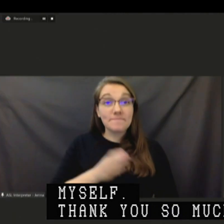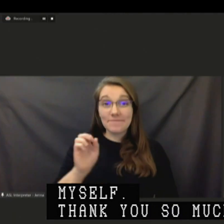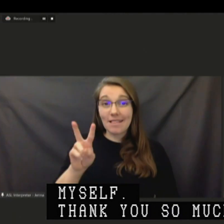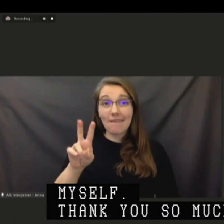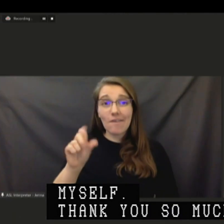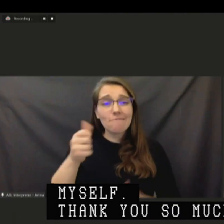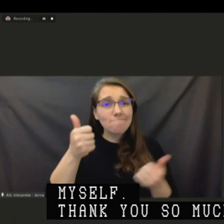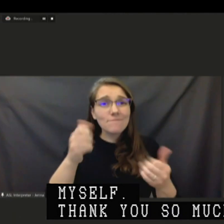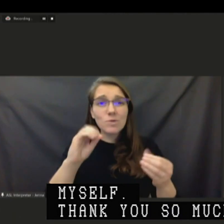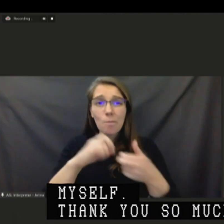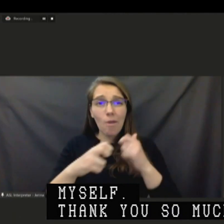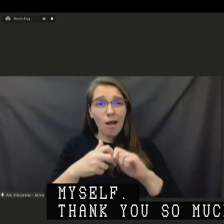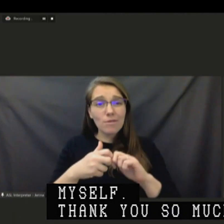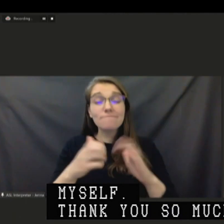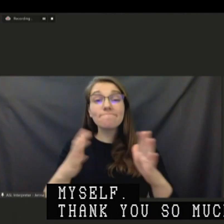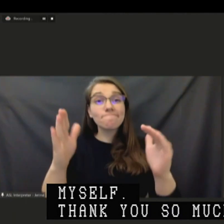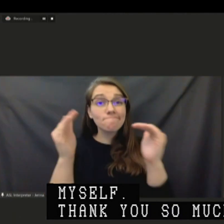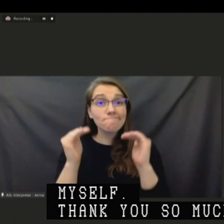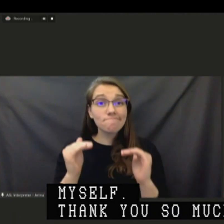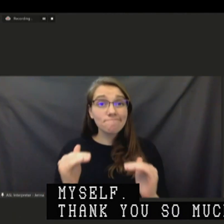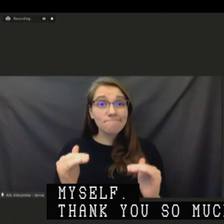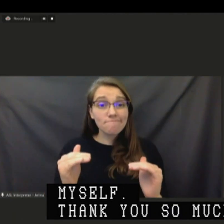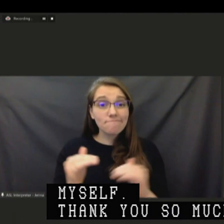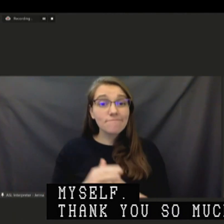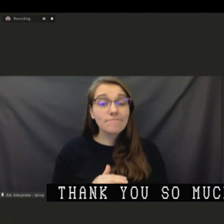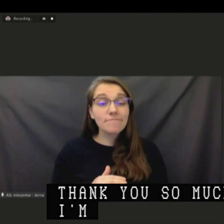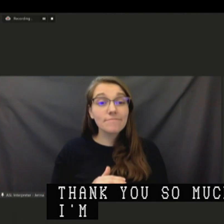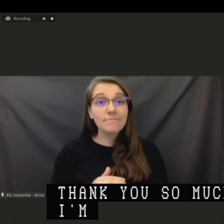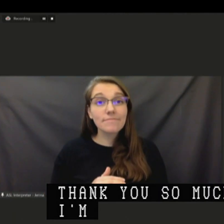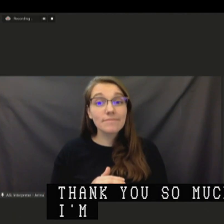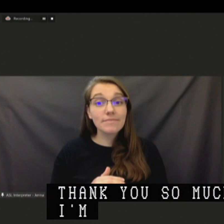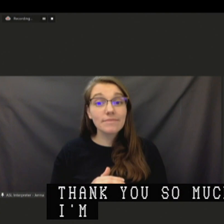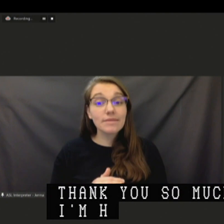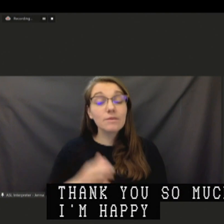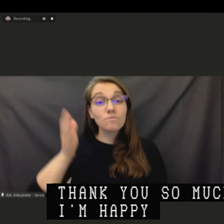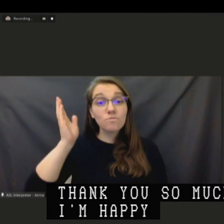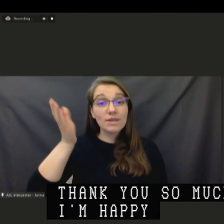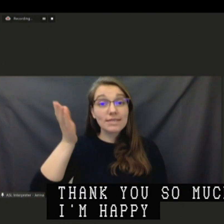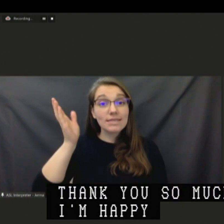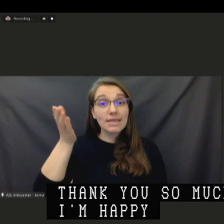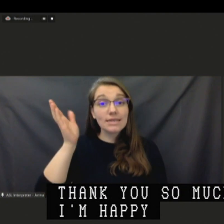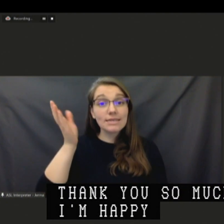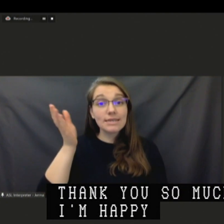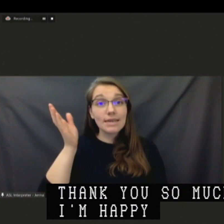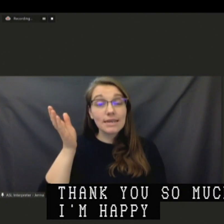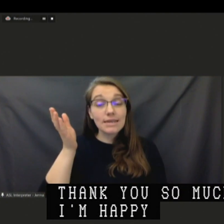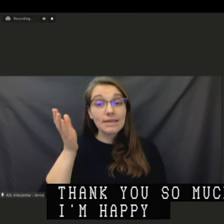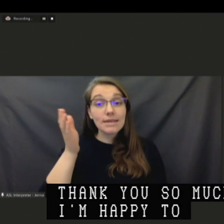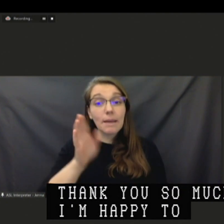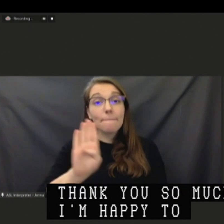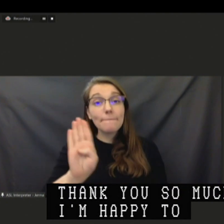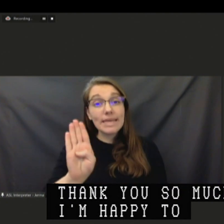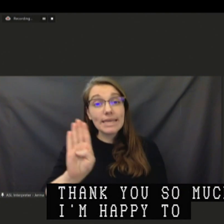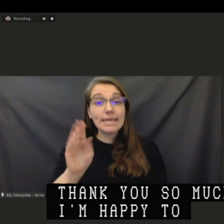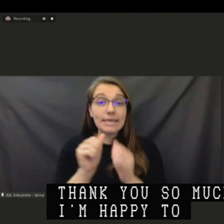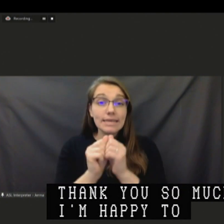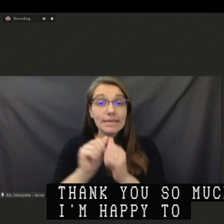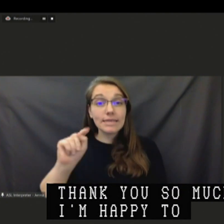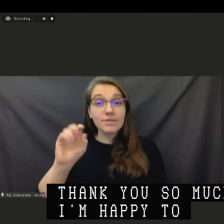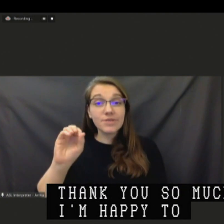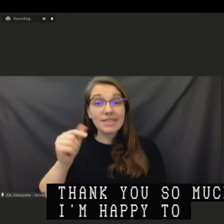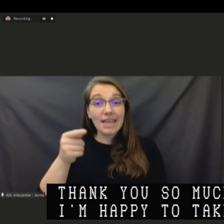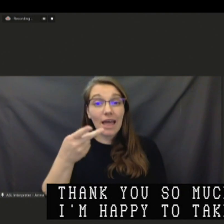Let's move on to the presentation, Be Together Initiative.